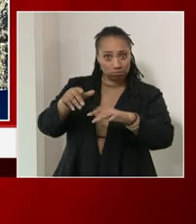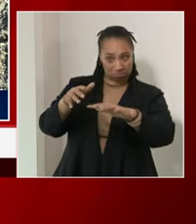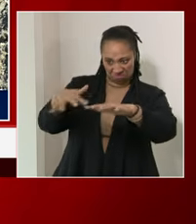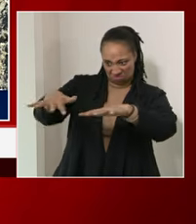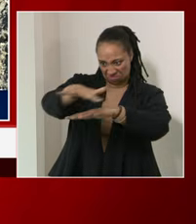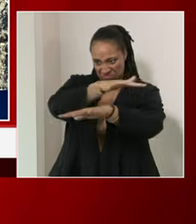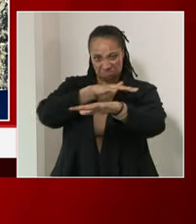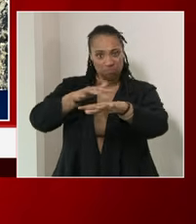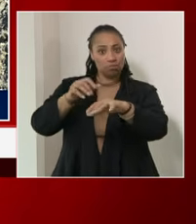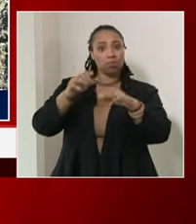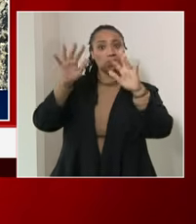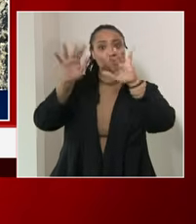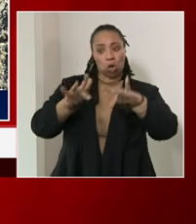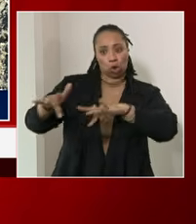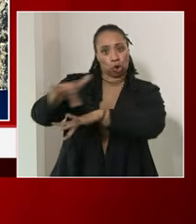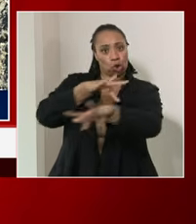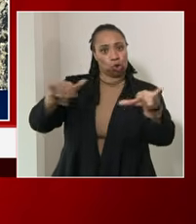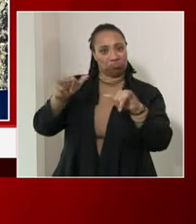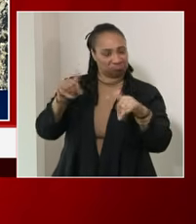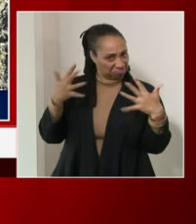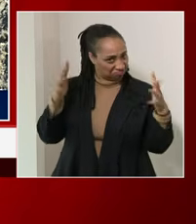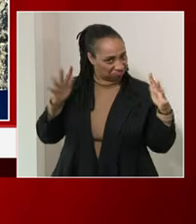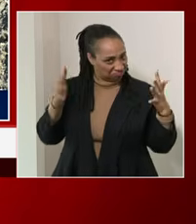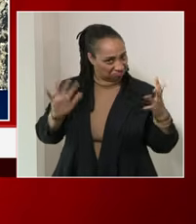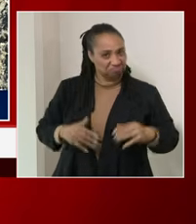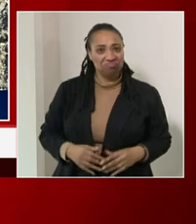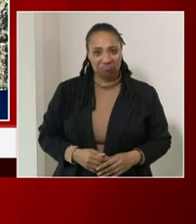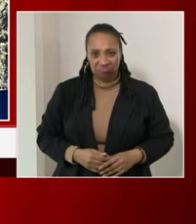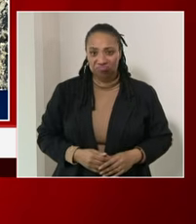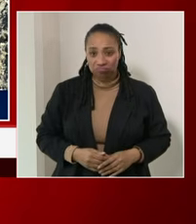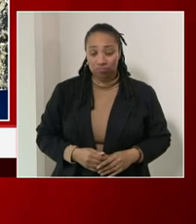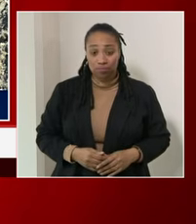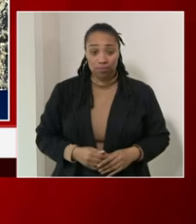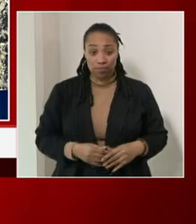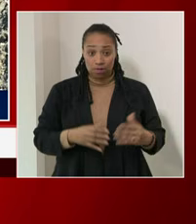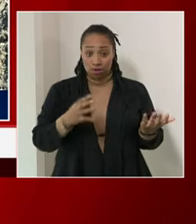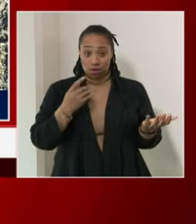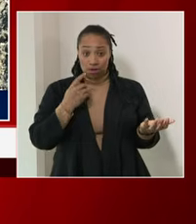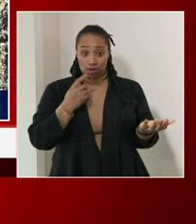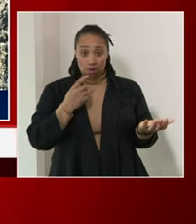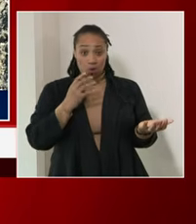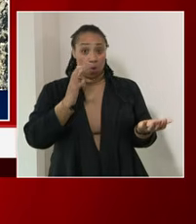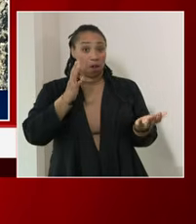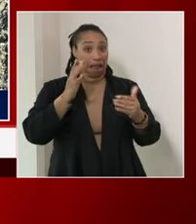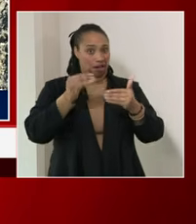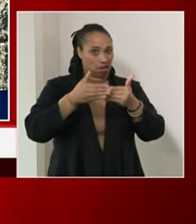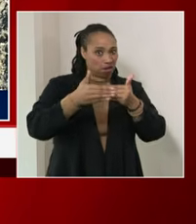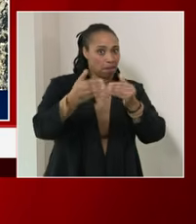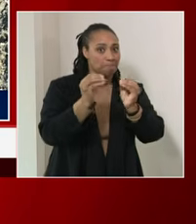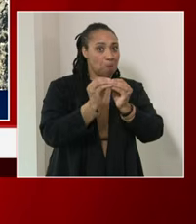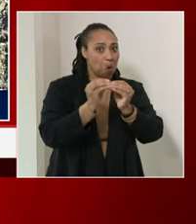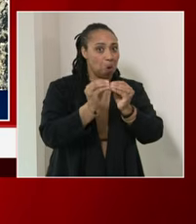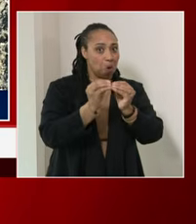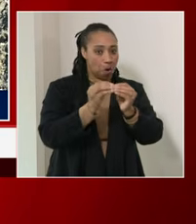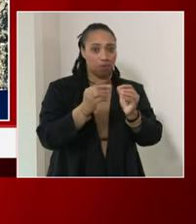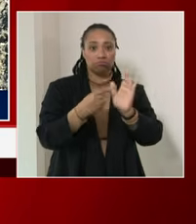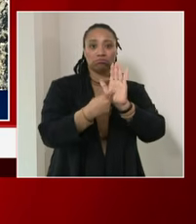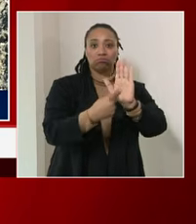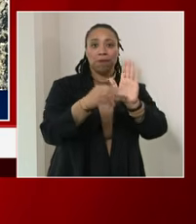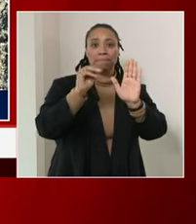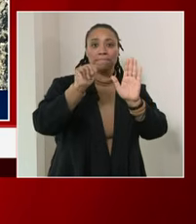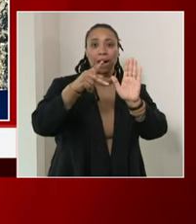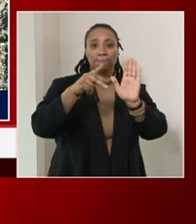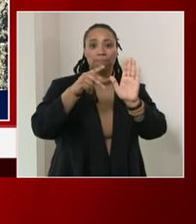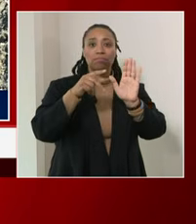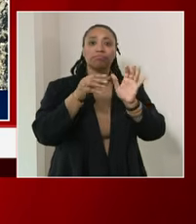look and have a map coming soon to show which bike lanes are open as well. And on the residential roads,